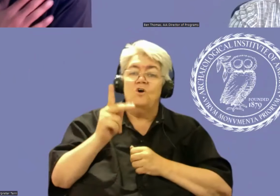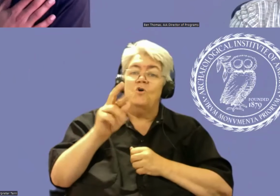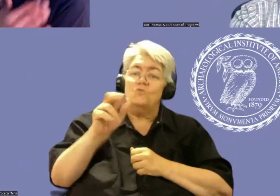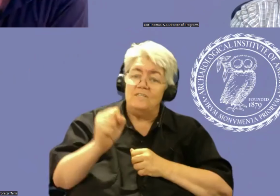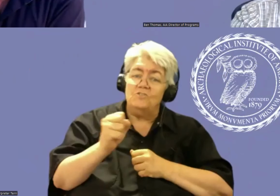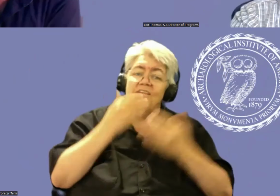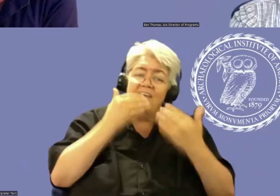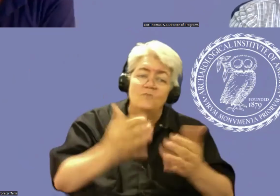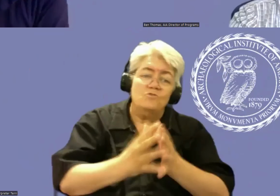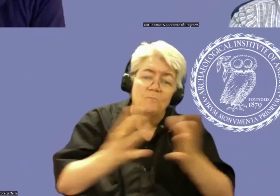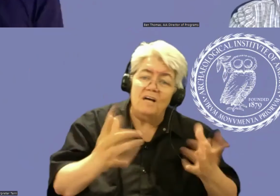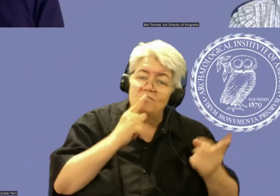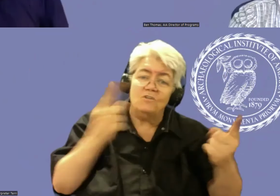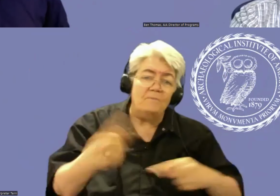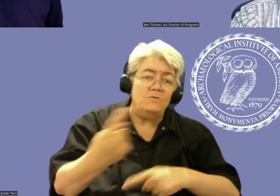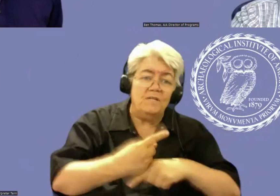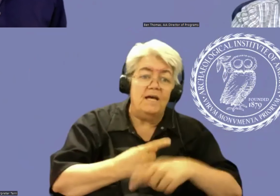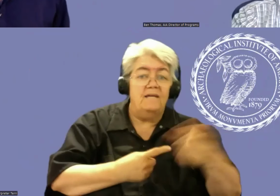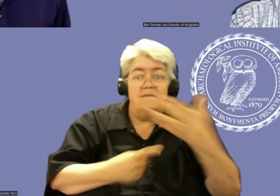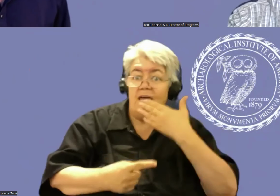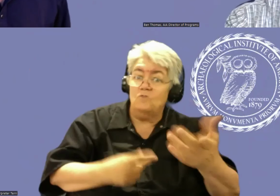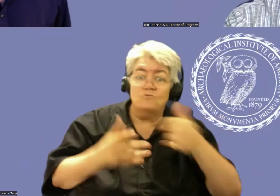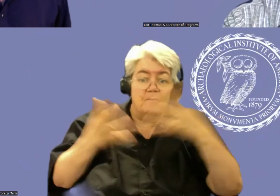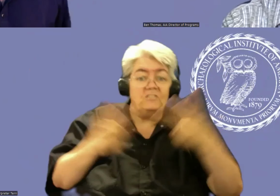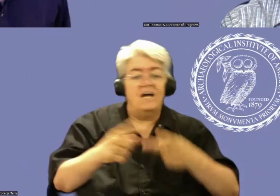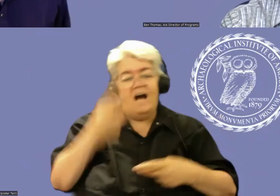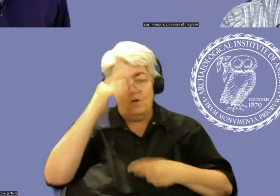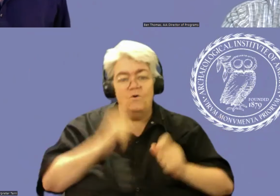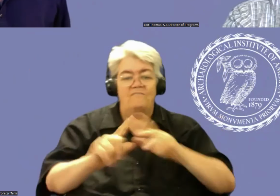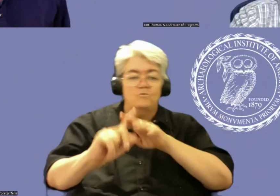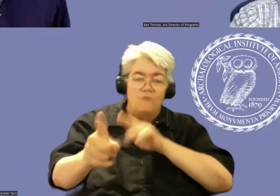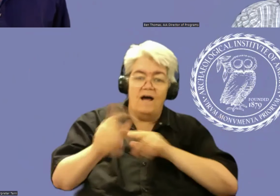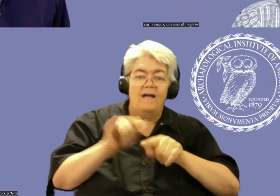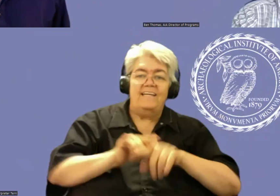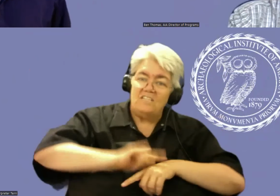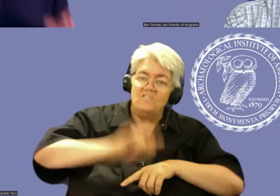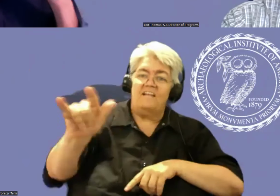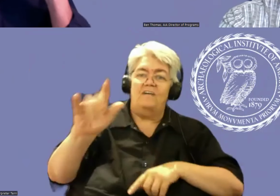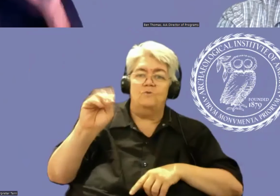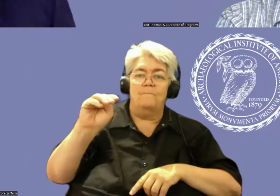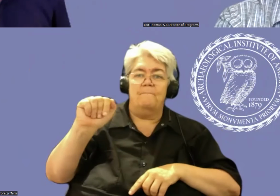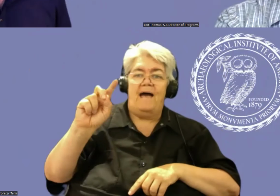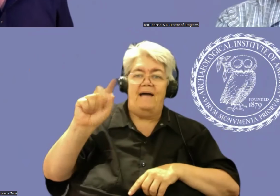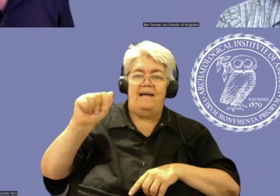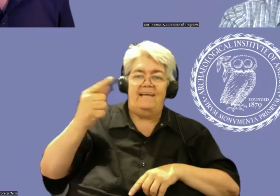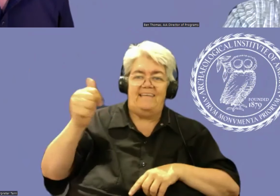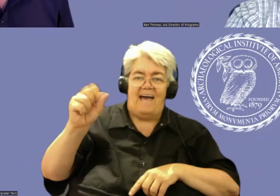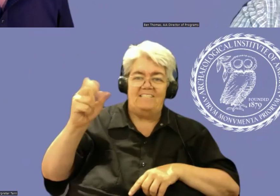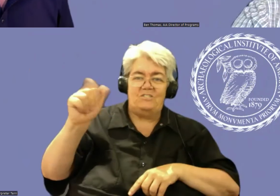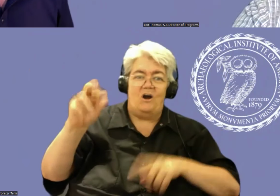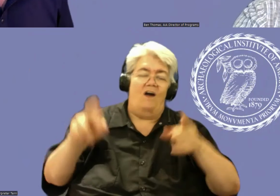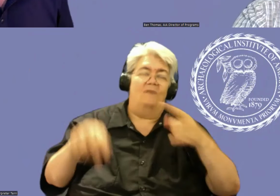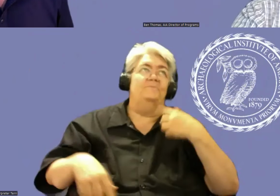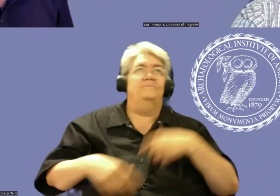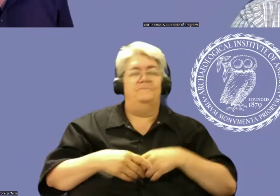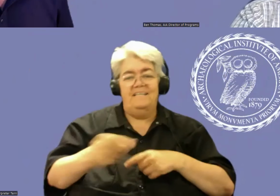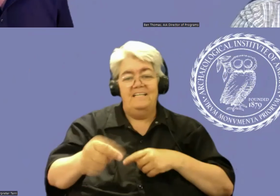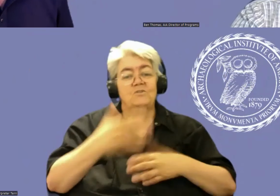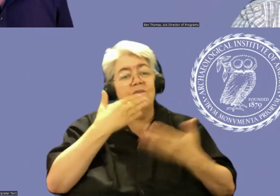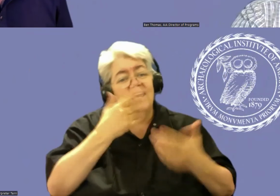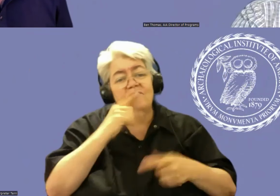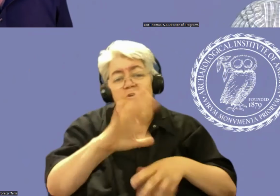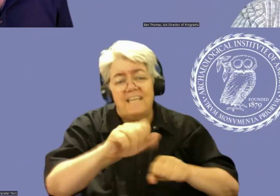for joining us this afternoon. Thank you so much. I know you have to run off and catch a flight to Madagascar. So you are, uh, thank you for taking